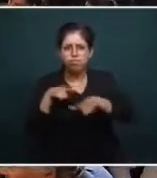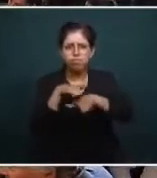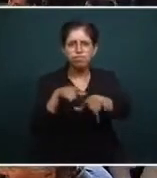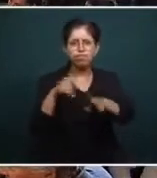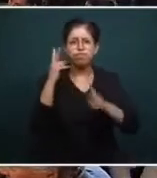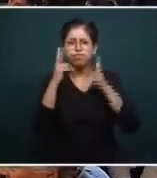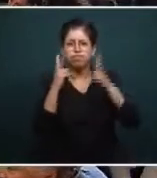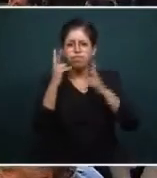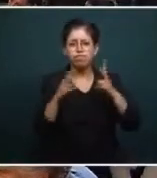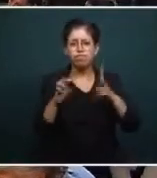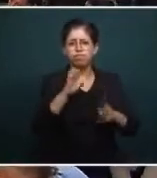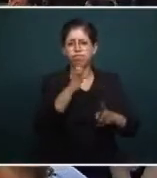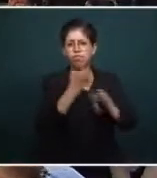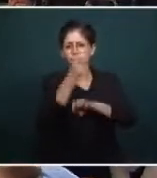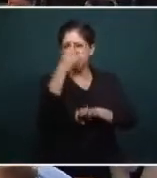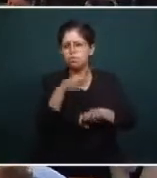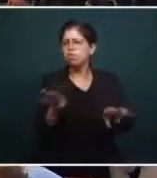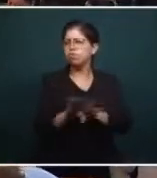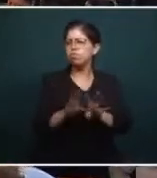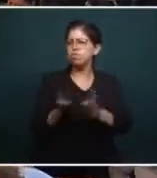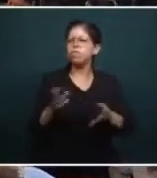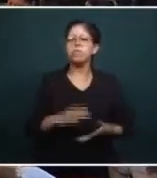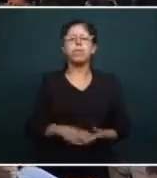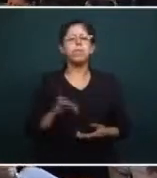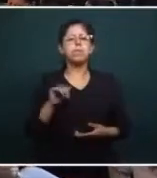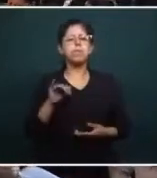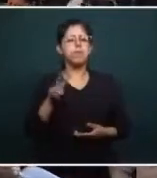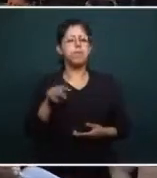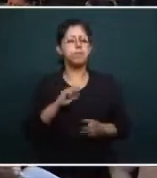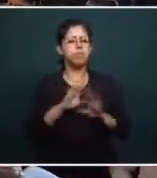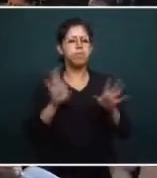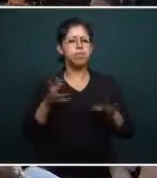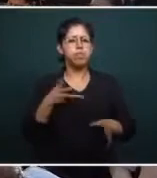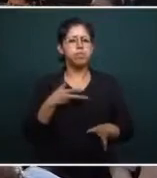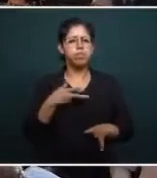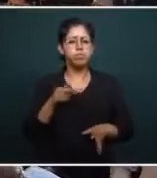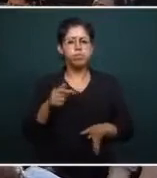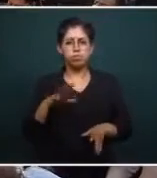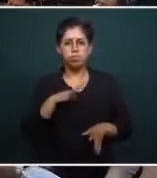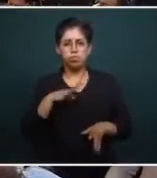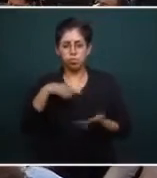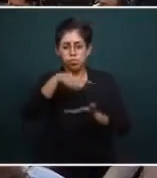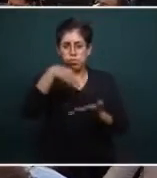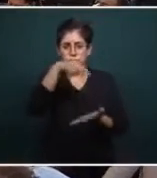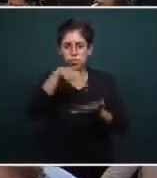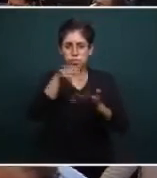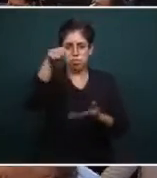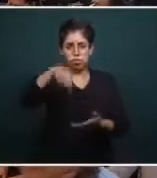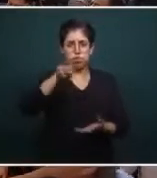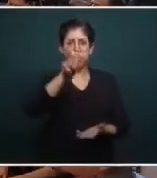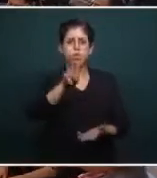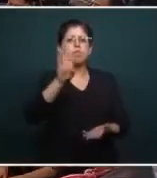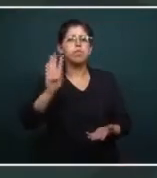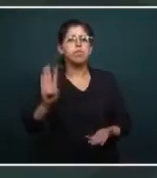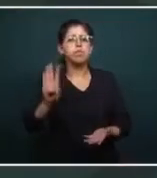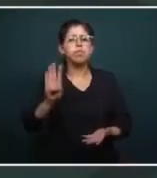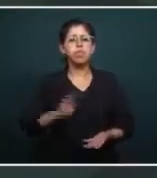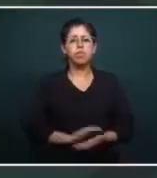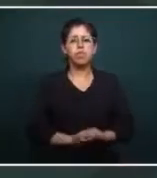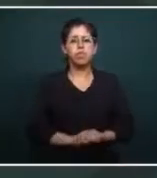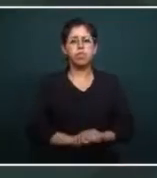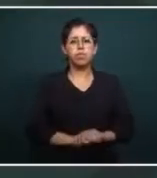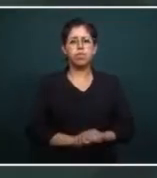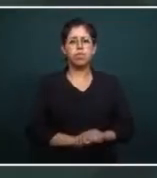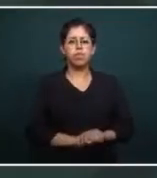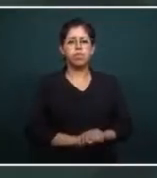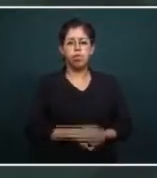federal México. areas. Miren, So look, en efecto se tienen in effect, instalaciones. we do have installations. Aquí